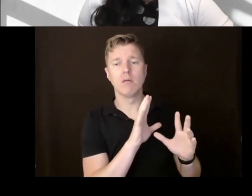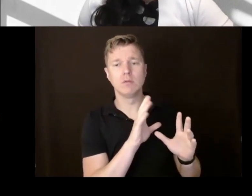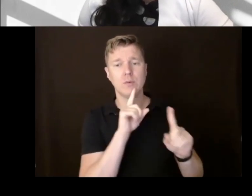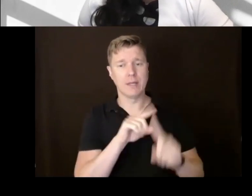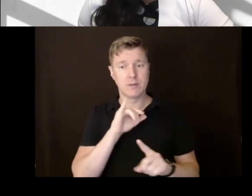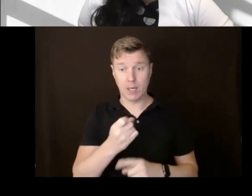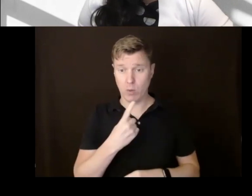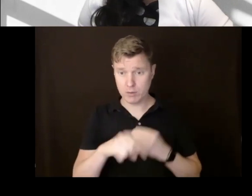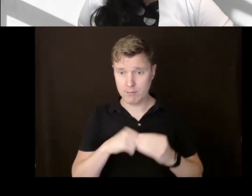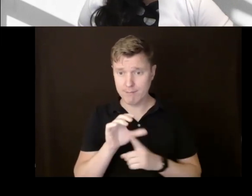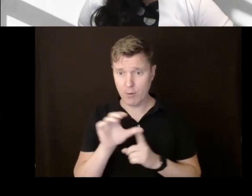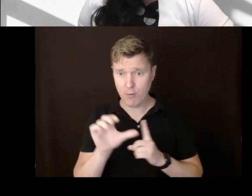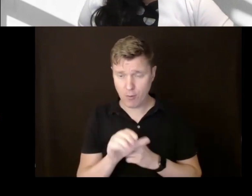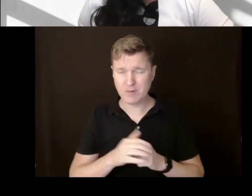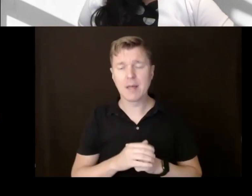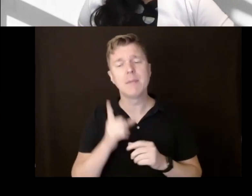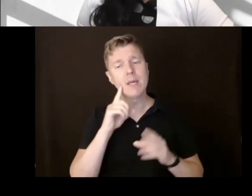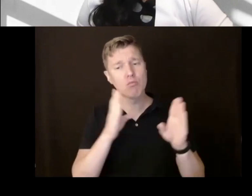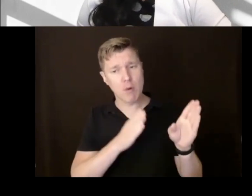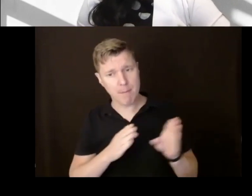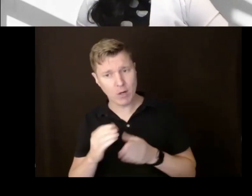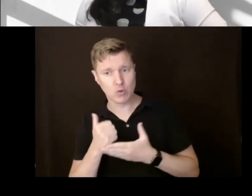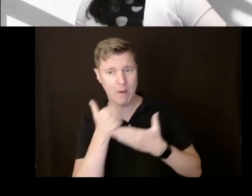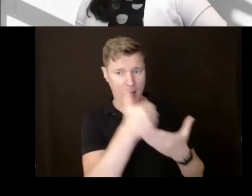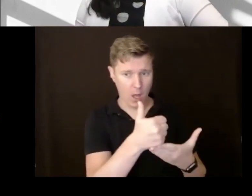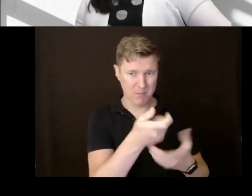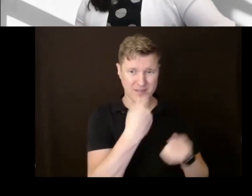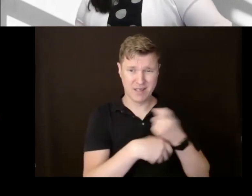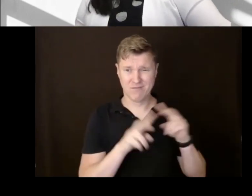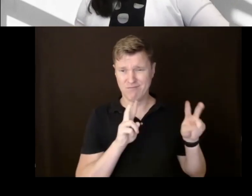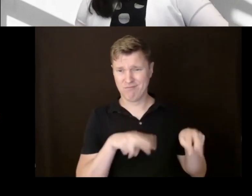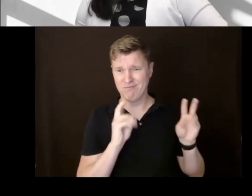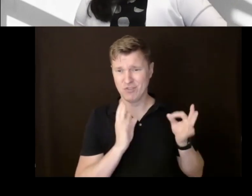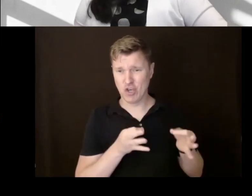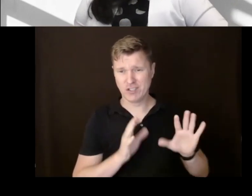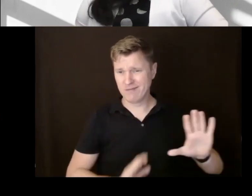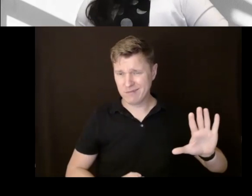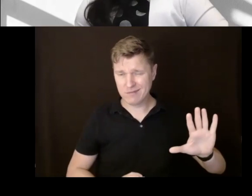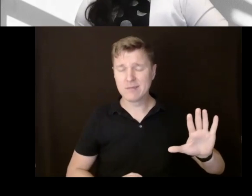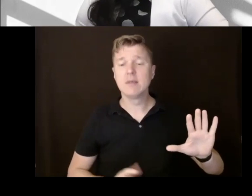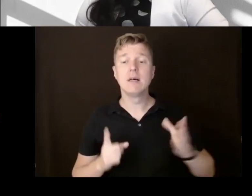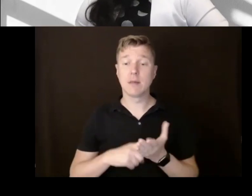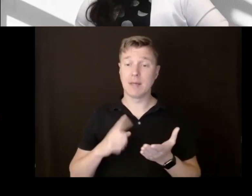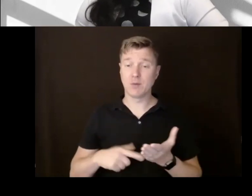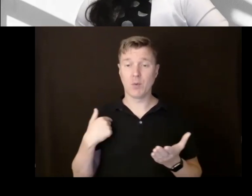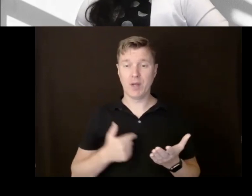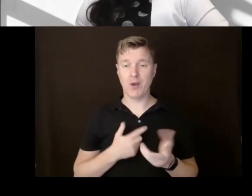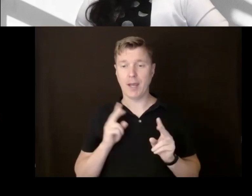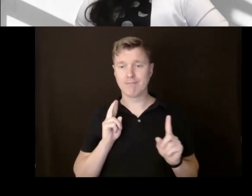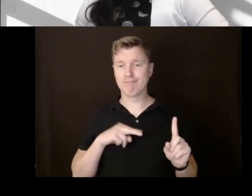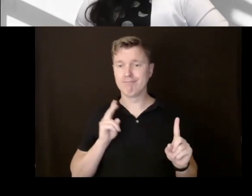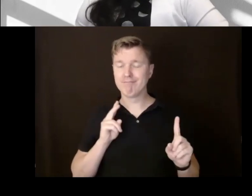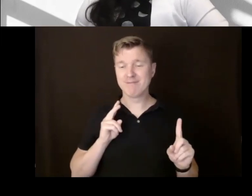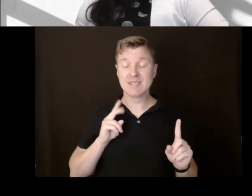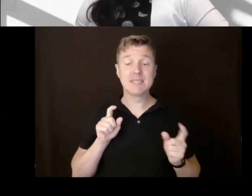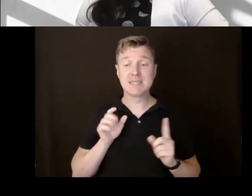Also, be prepared to help rather than judge. I think it's super easy to get into this place of judgment, especially when